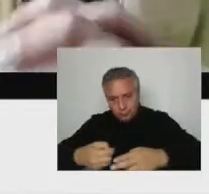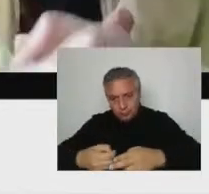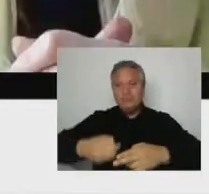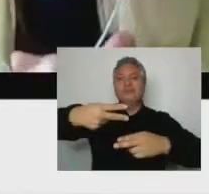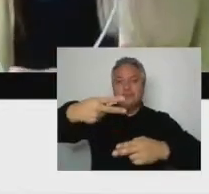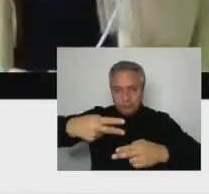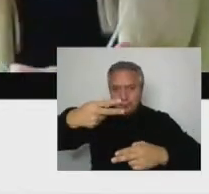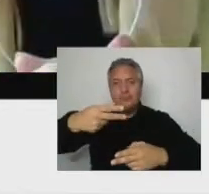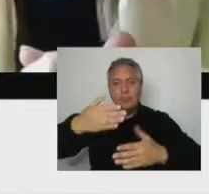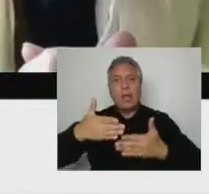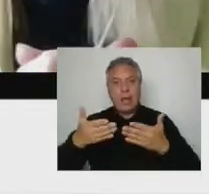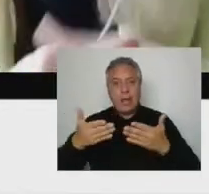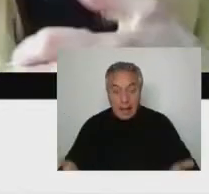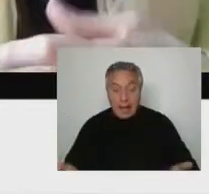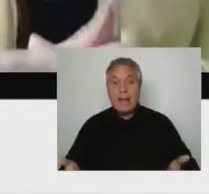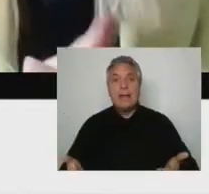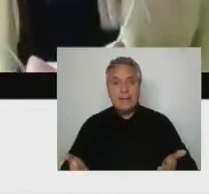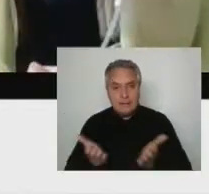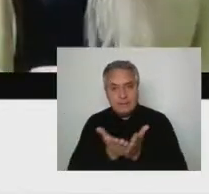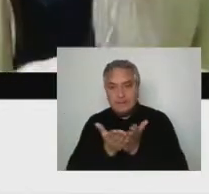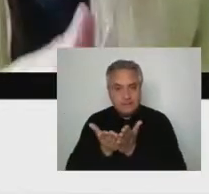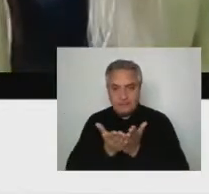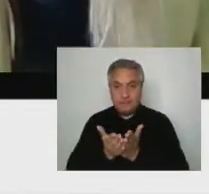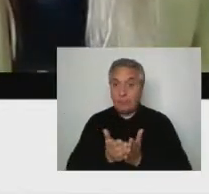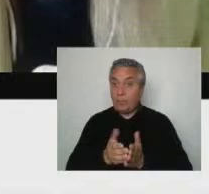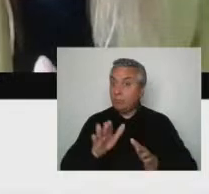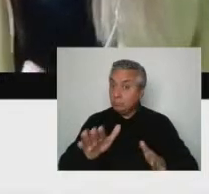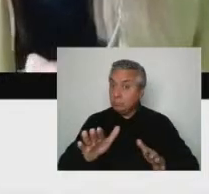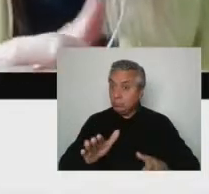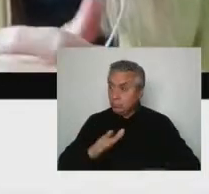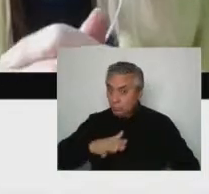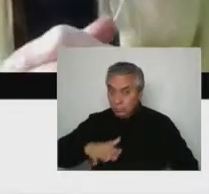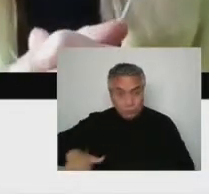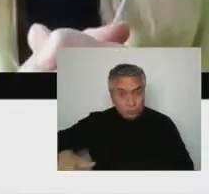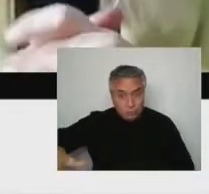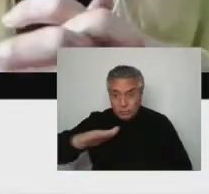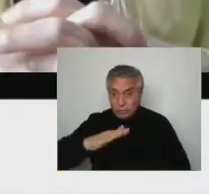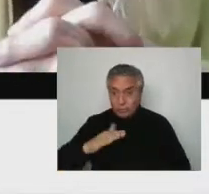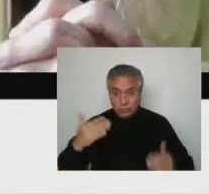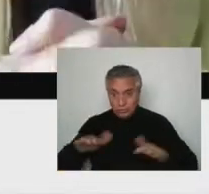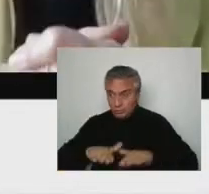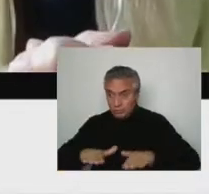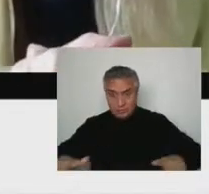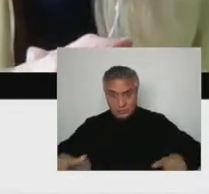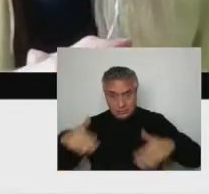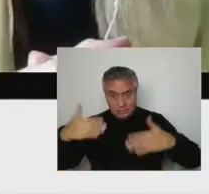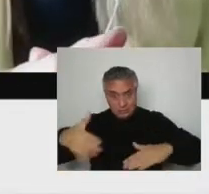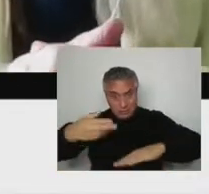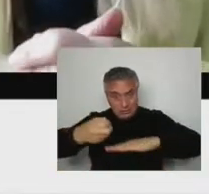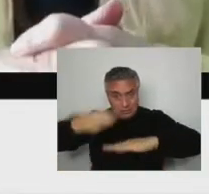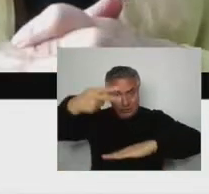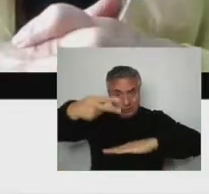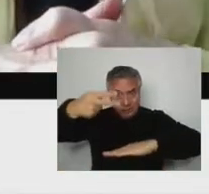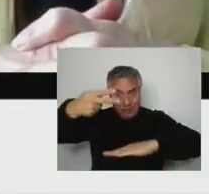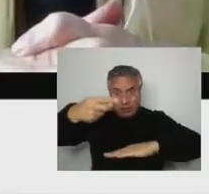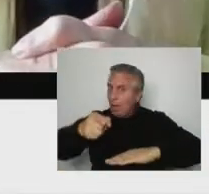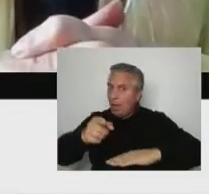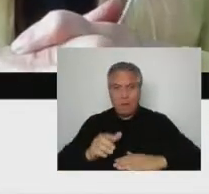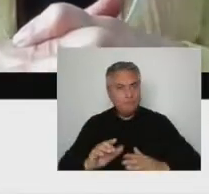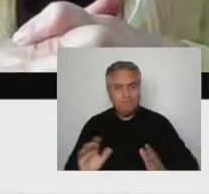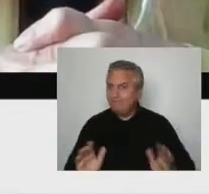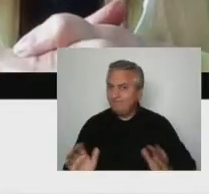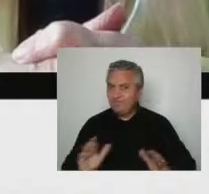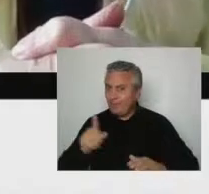quality and equitable education, it's important to mention that not all children are in secondary education in our region.